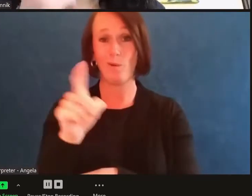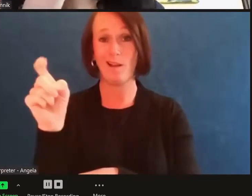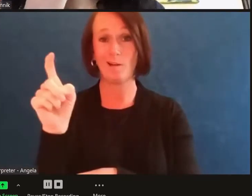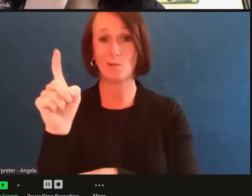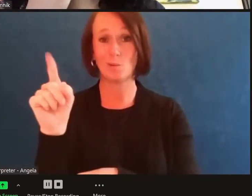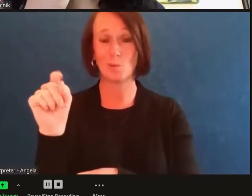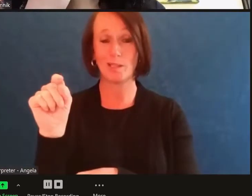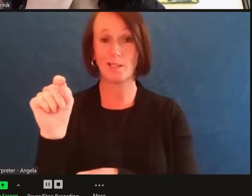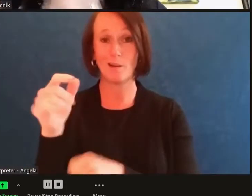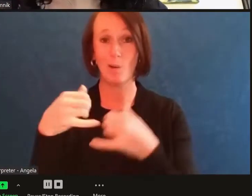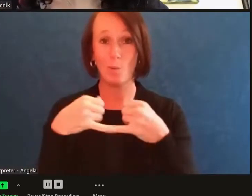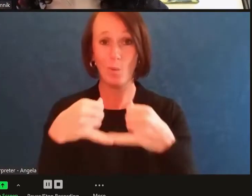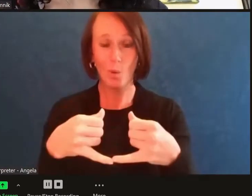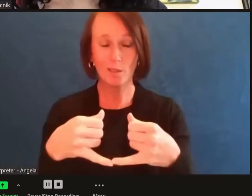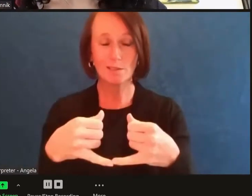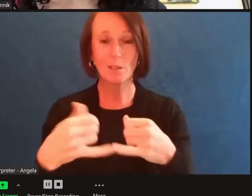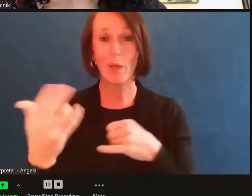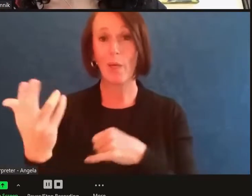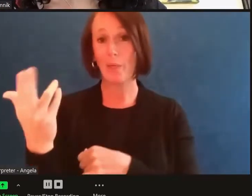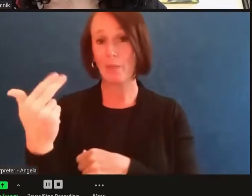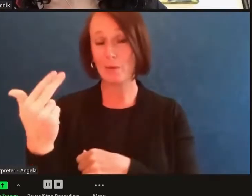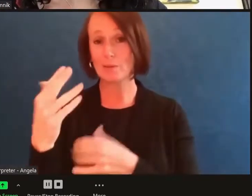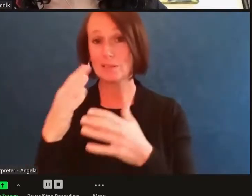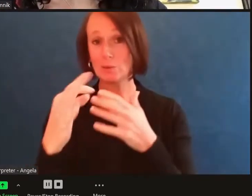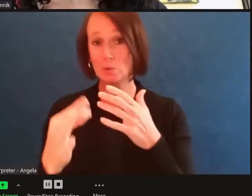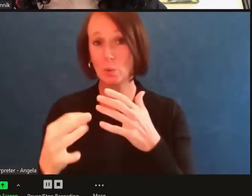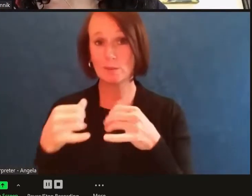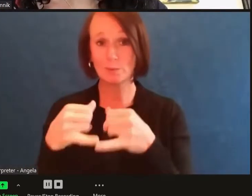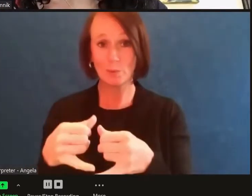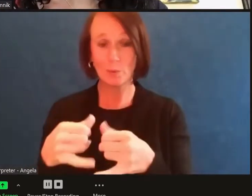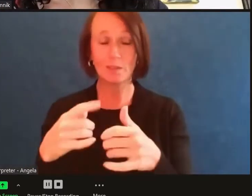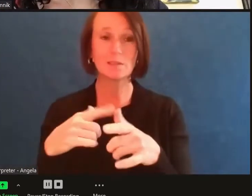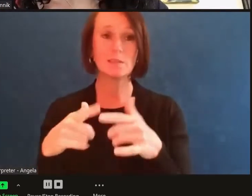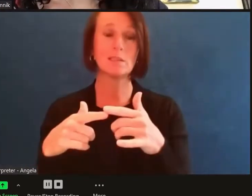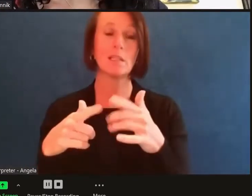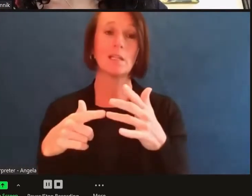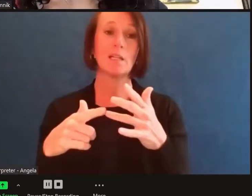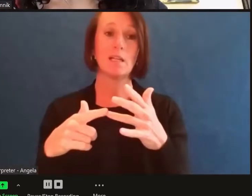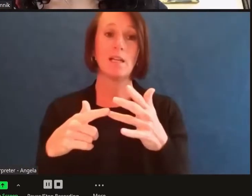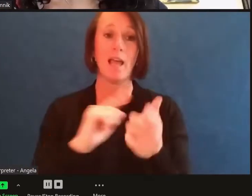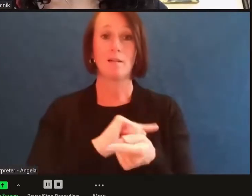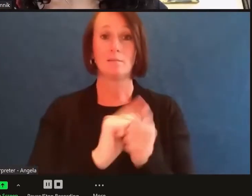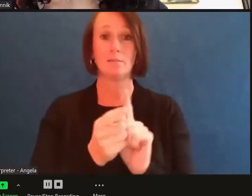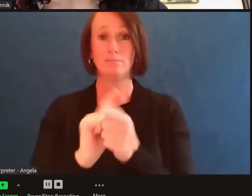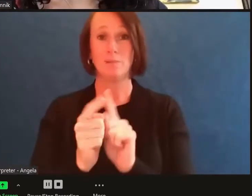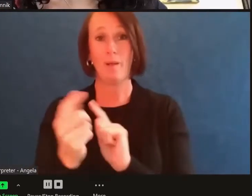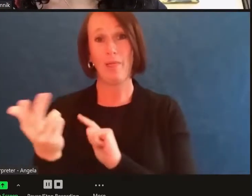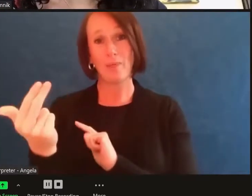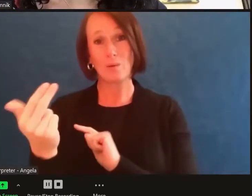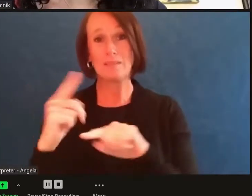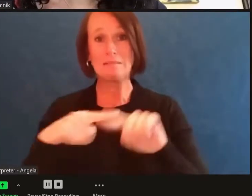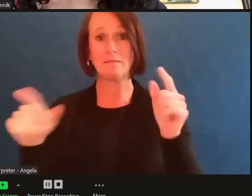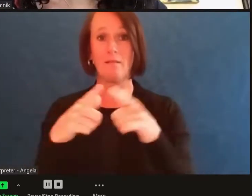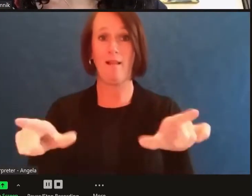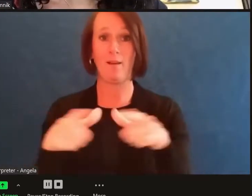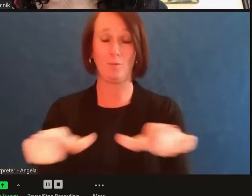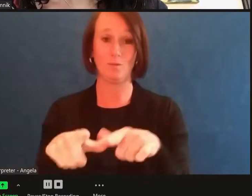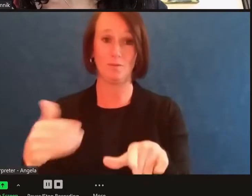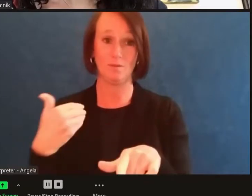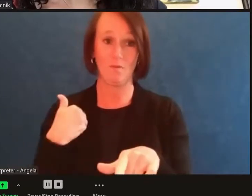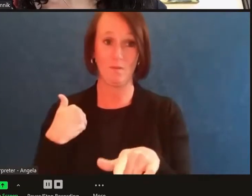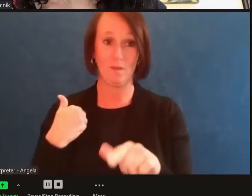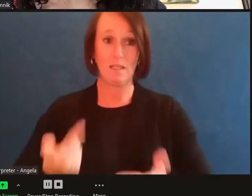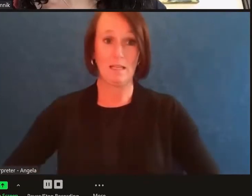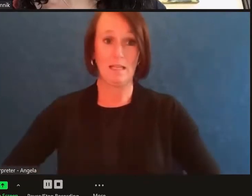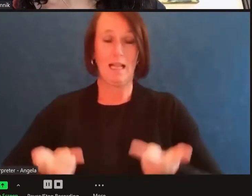including 13 separate Children's Choice Awards, and have been translated into 13 languages. He lives in